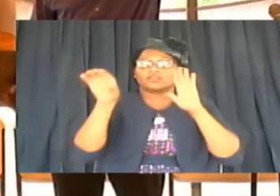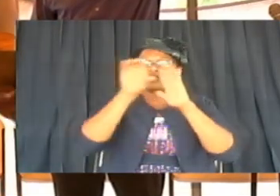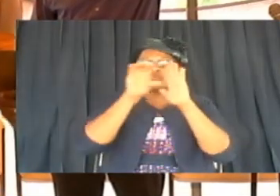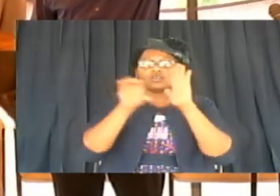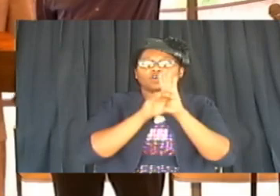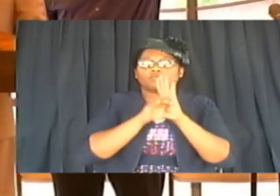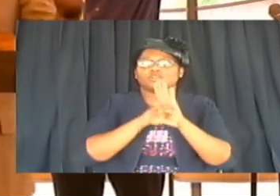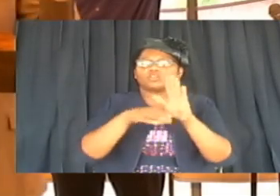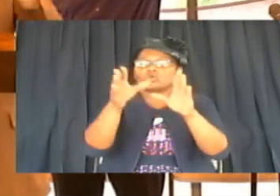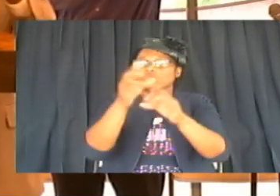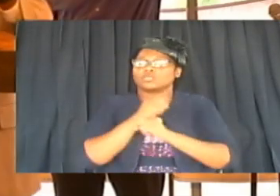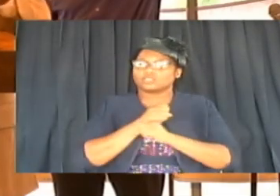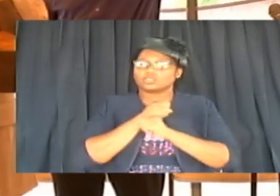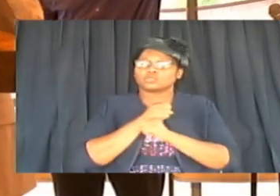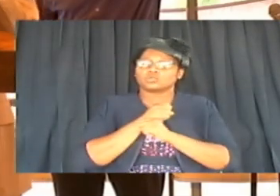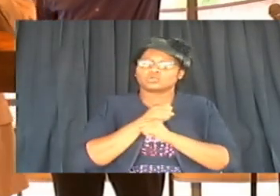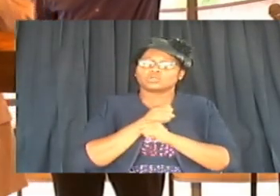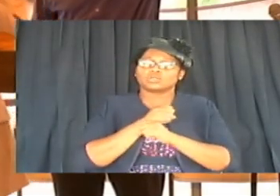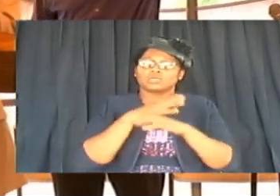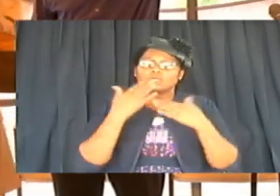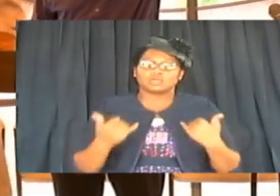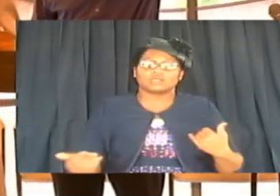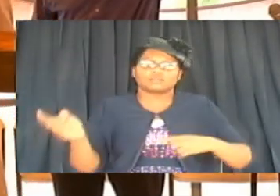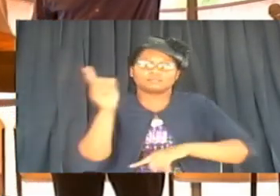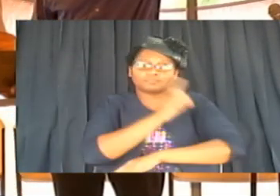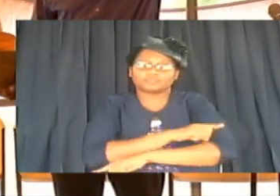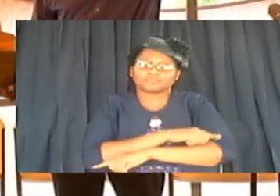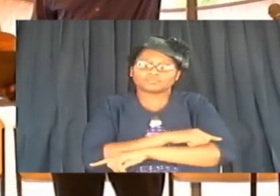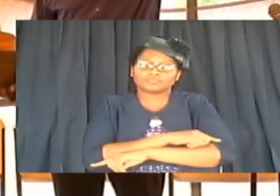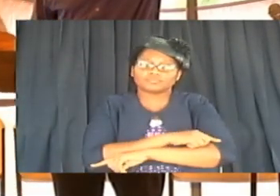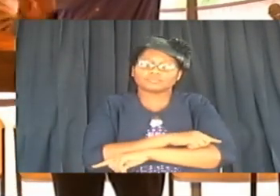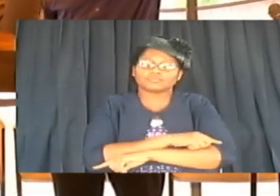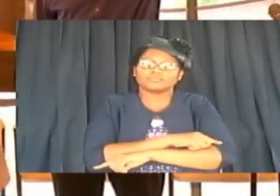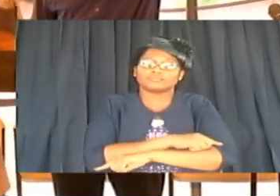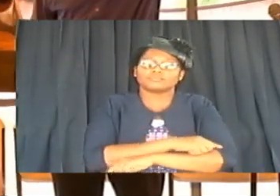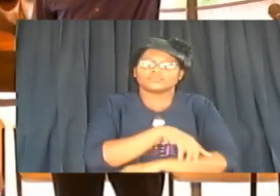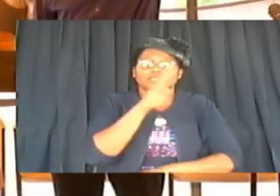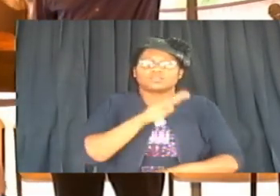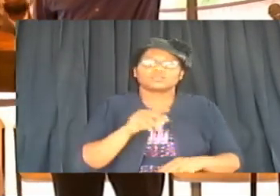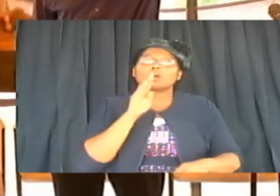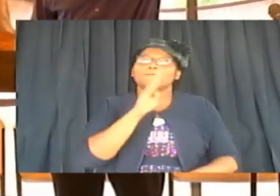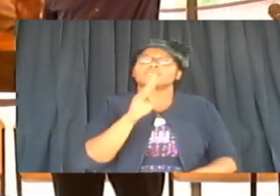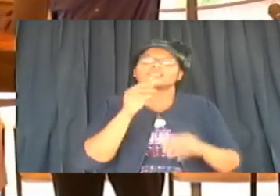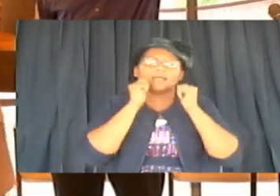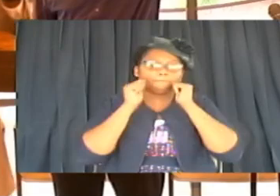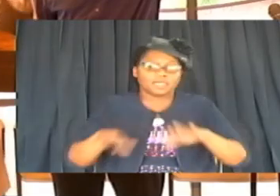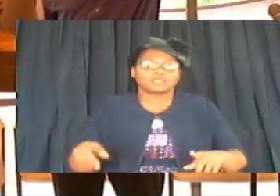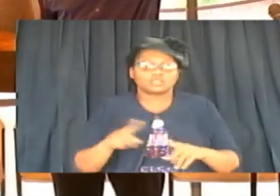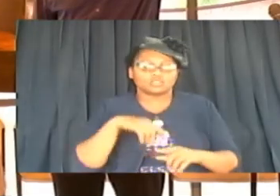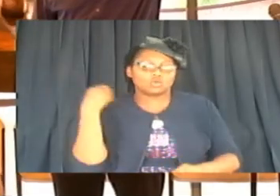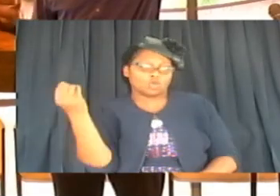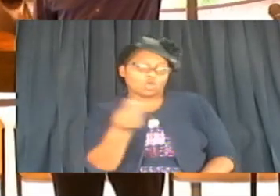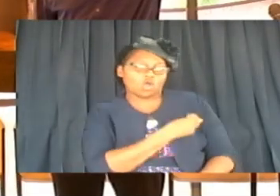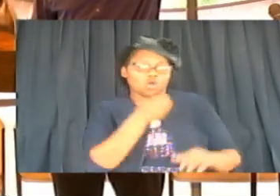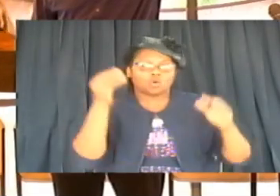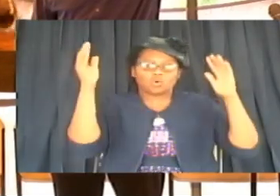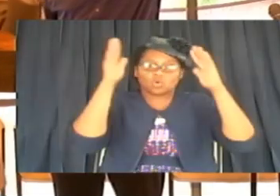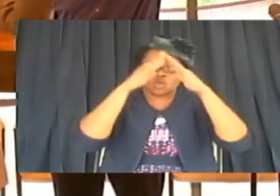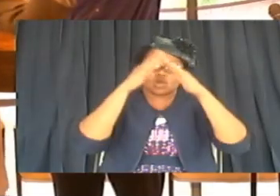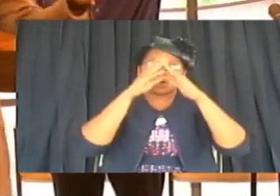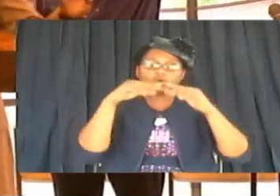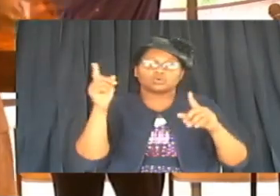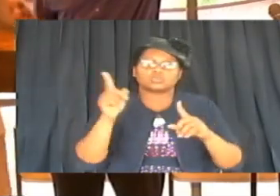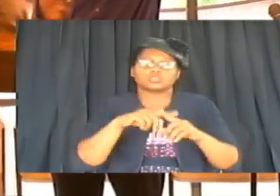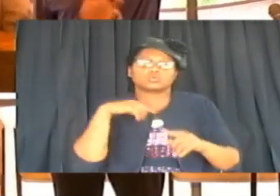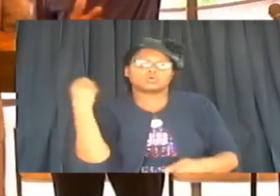God, that you'll help that every person will not take it unworthily, but God, that it will be a blessing to their house, be a blessing to their lives from this time